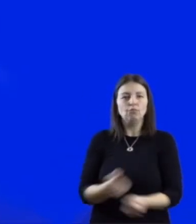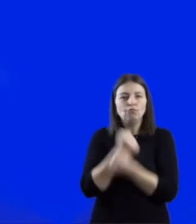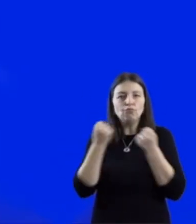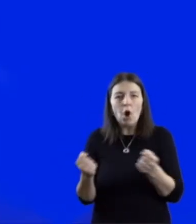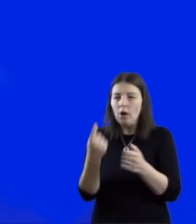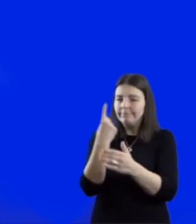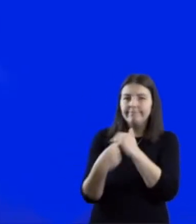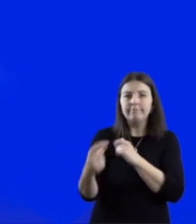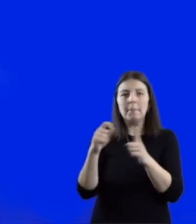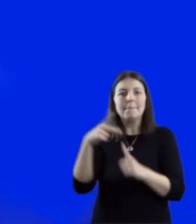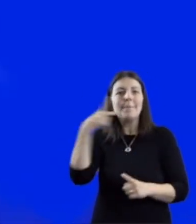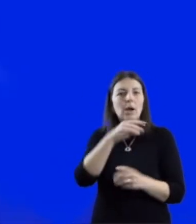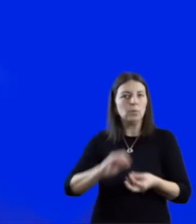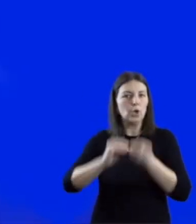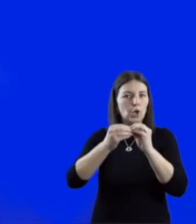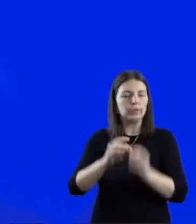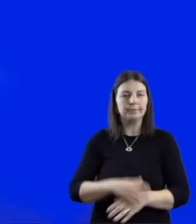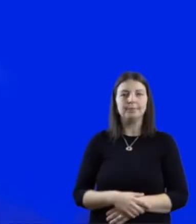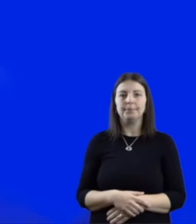Use a strong and unique password.